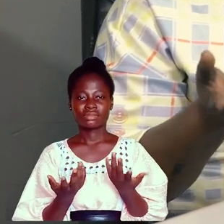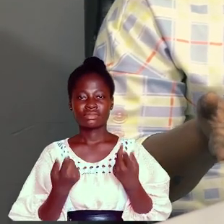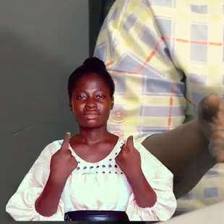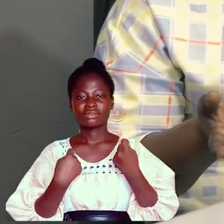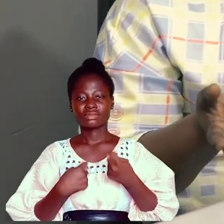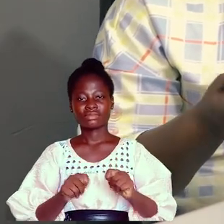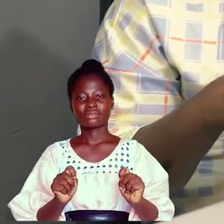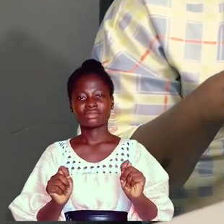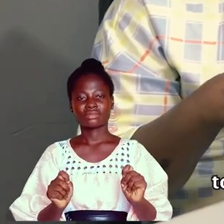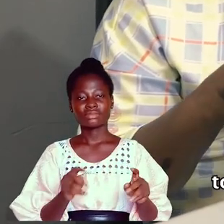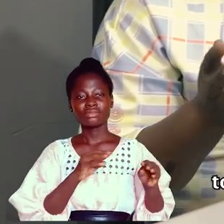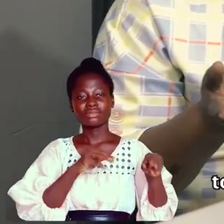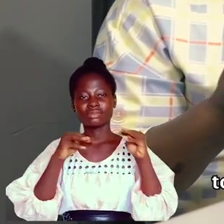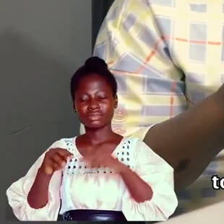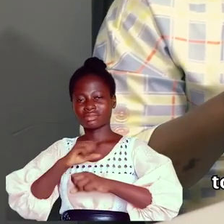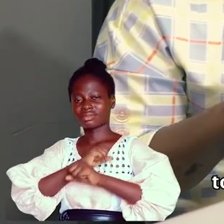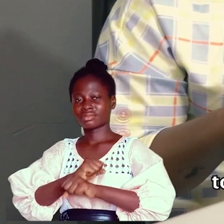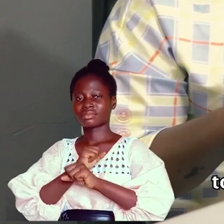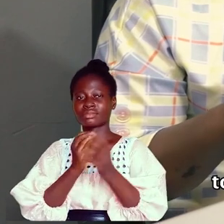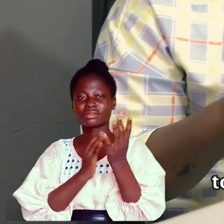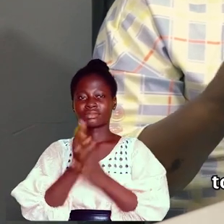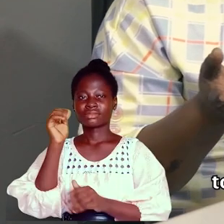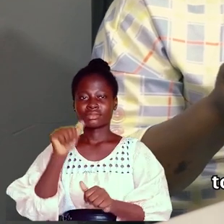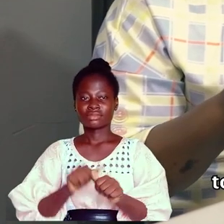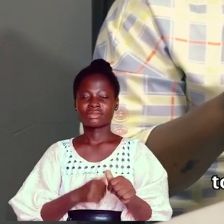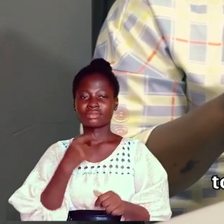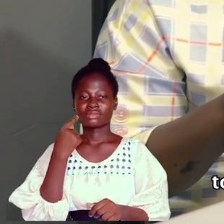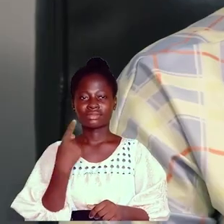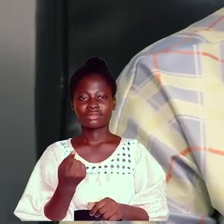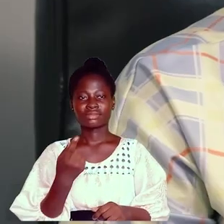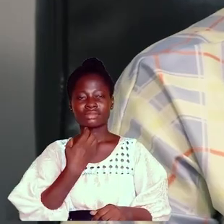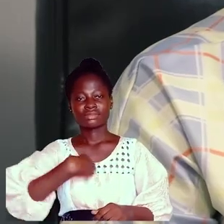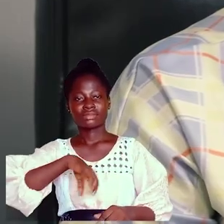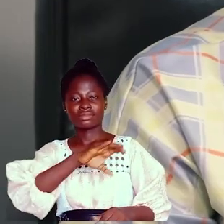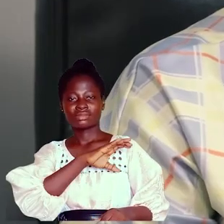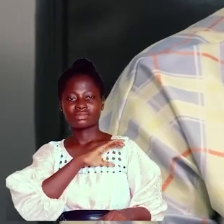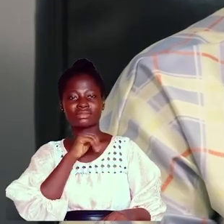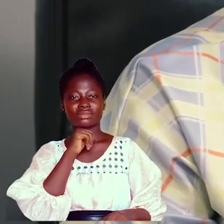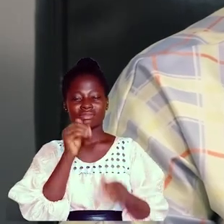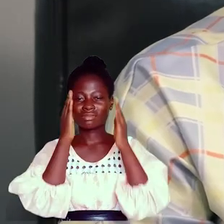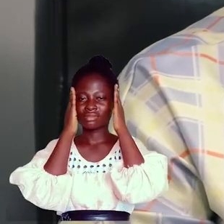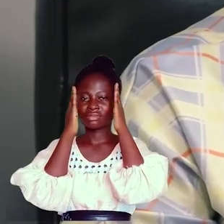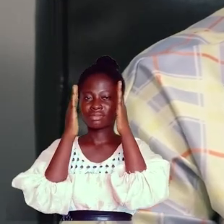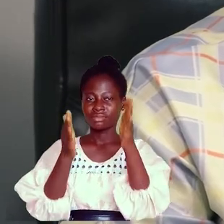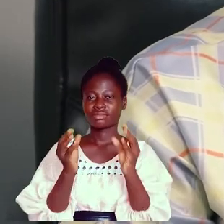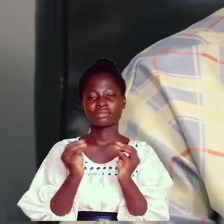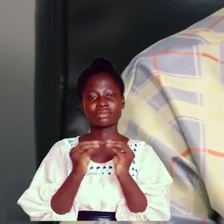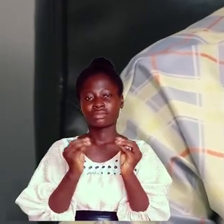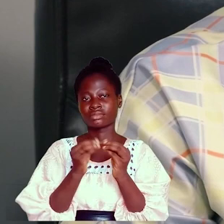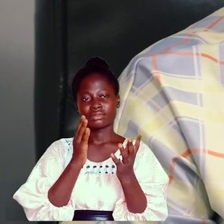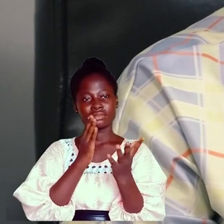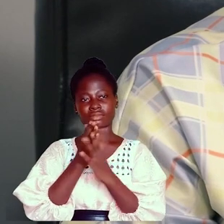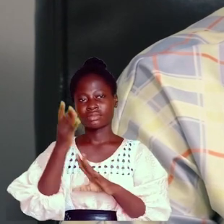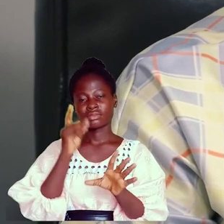a lot of effort has been put in place to protect the rights of everybody or every citizen, not much attention has been given to the